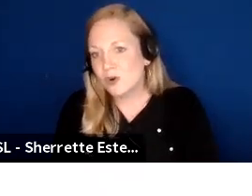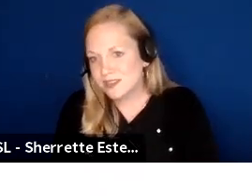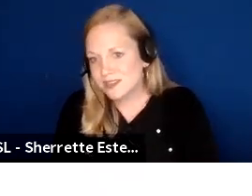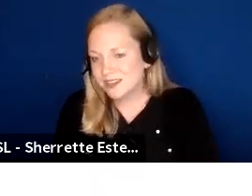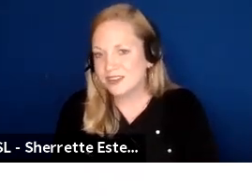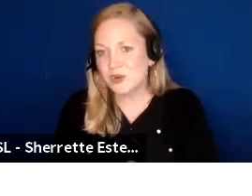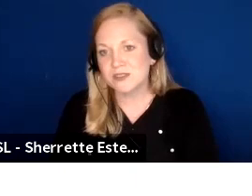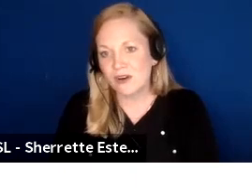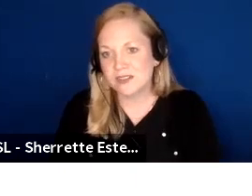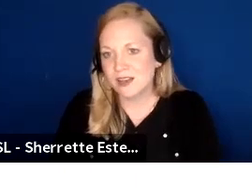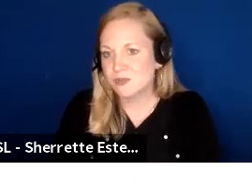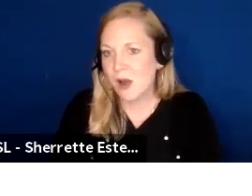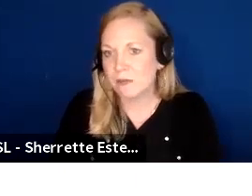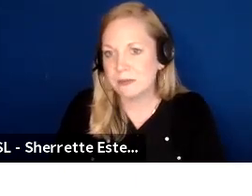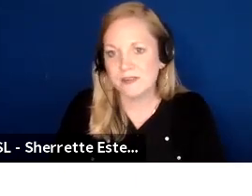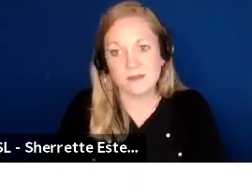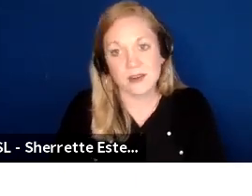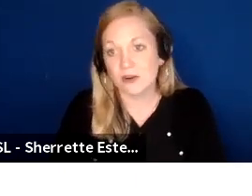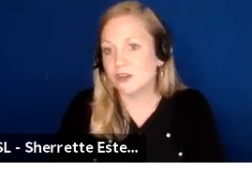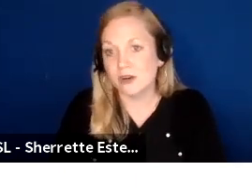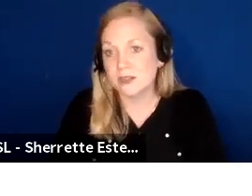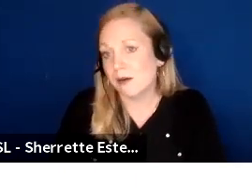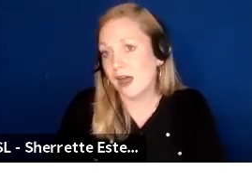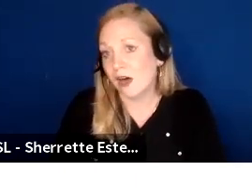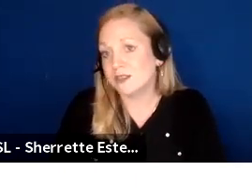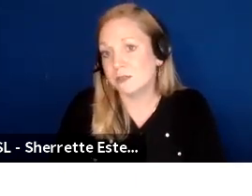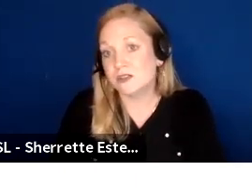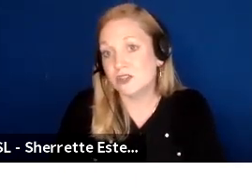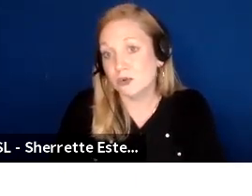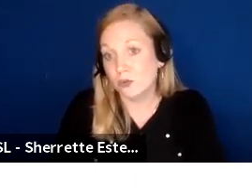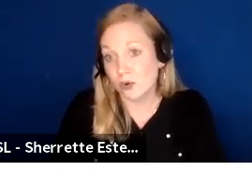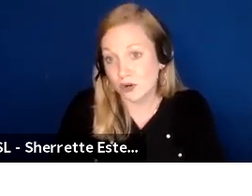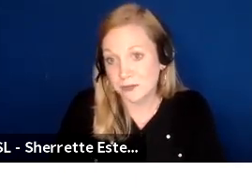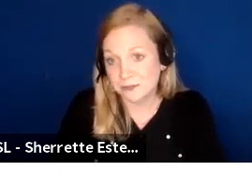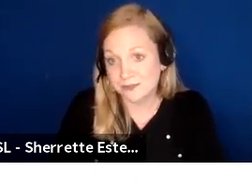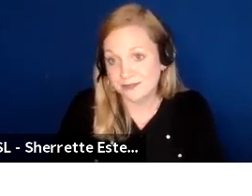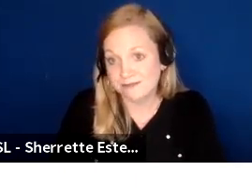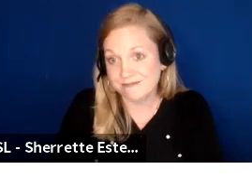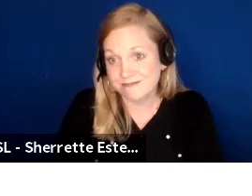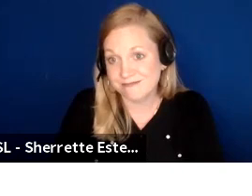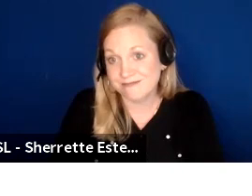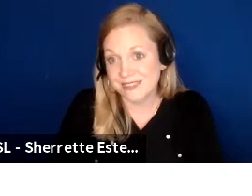Of course, you as architects will probably be very curious about how this applies to your own work.